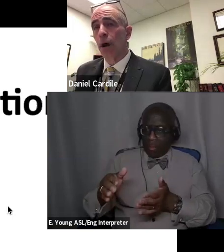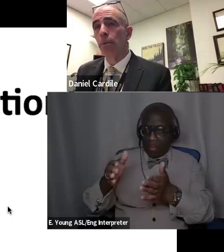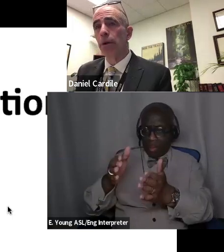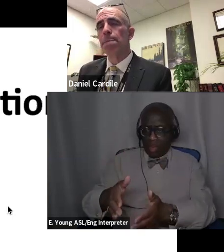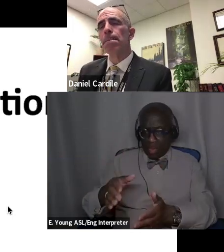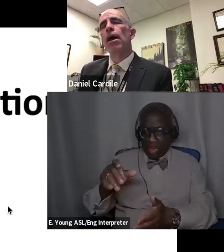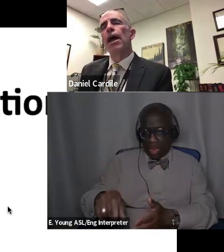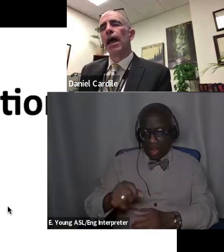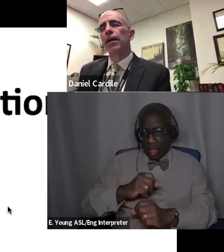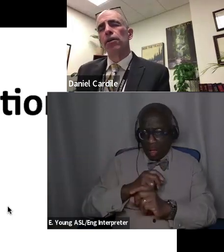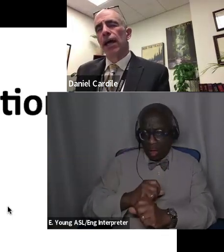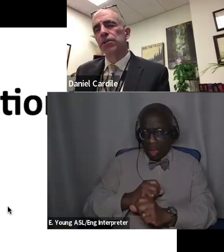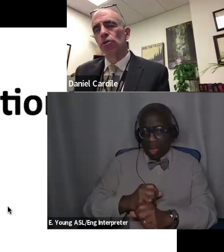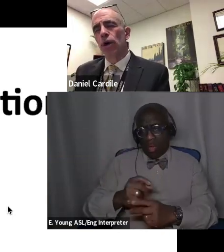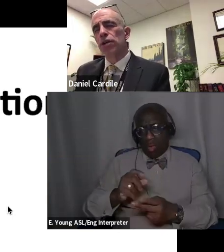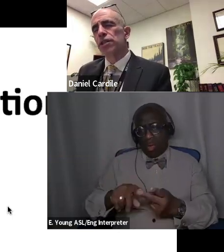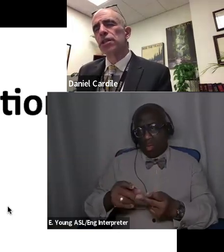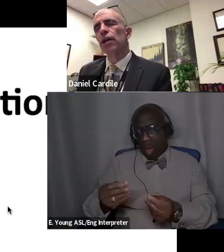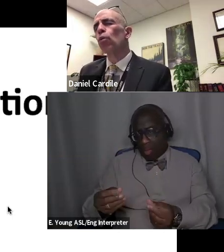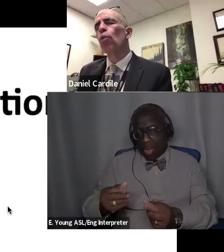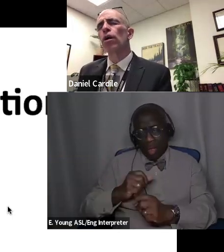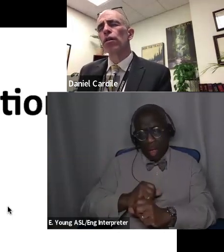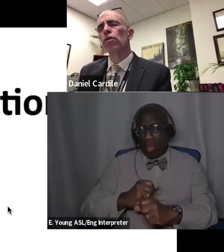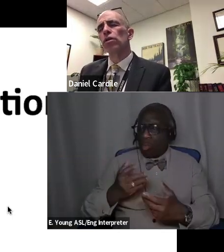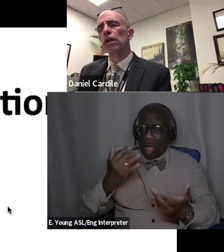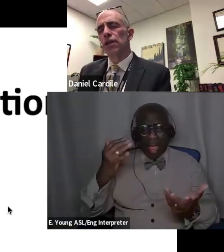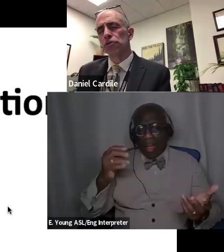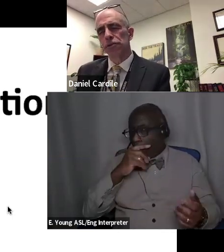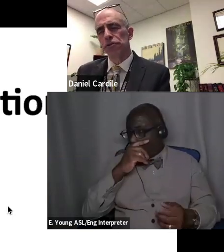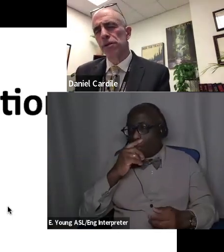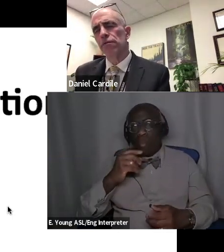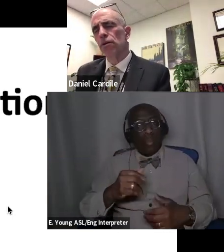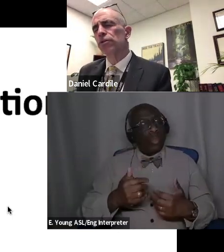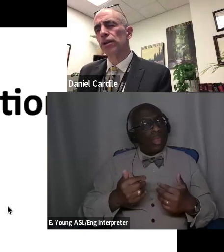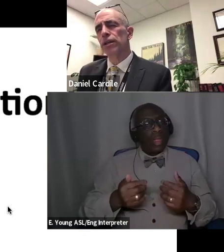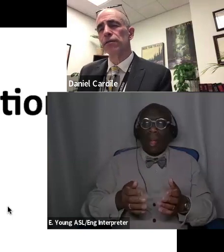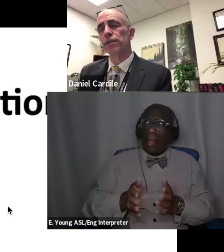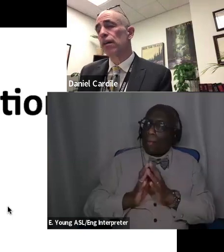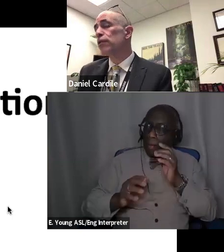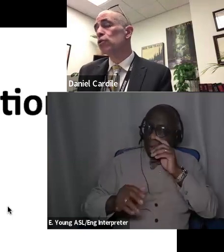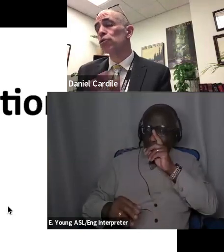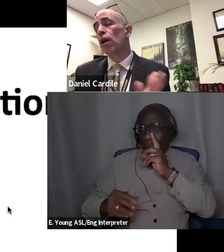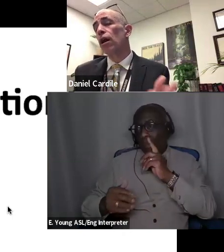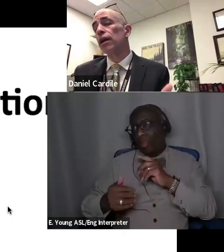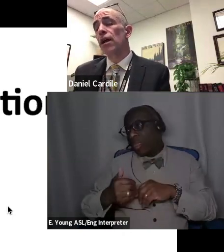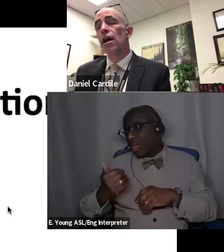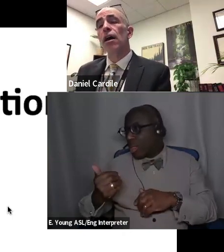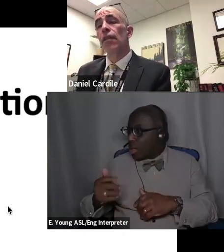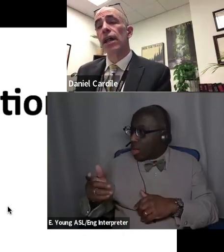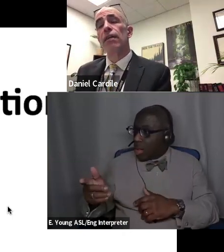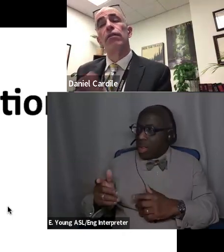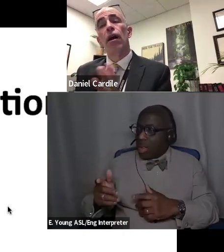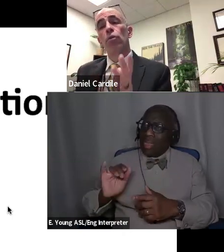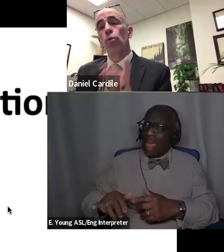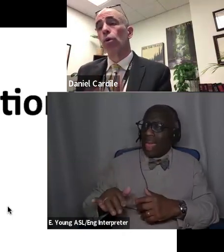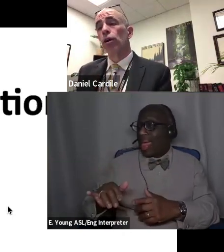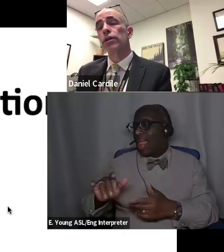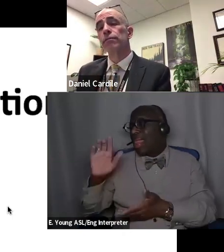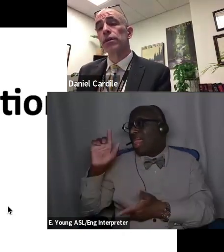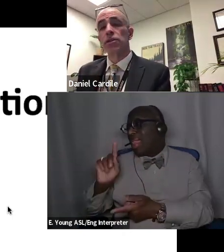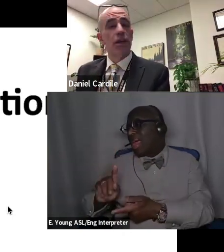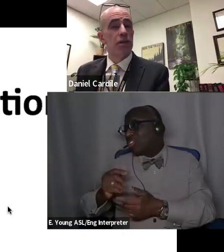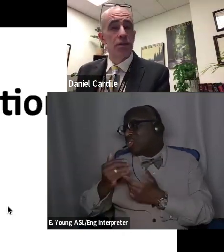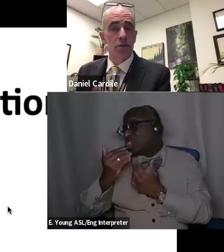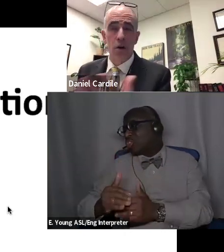of the property. And it'll ask you questions like, what other less restrictive alternatives have you tried that have not